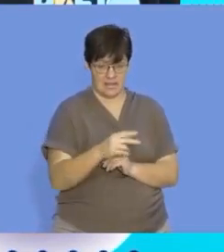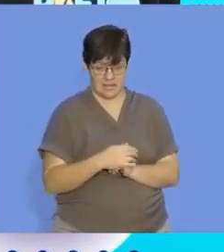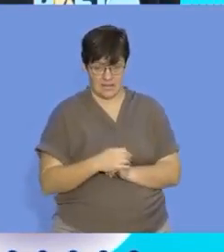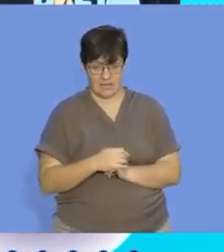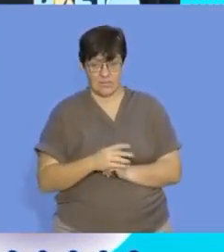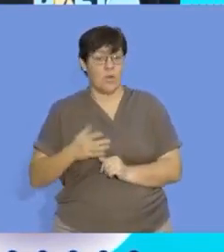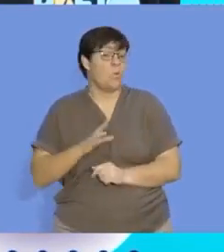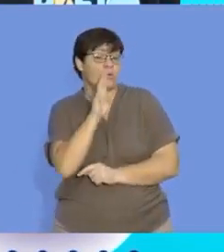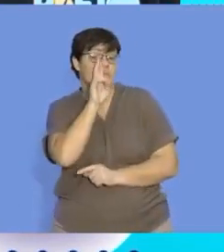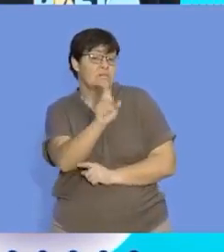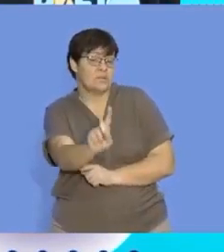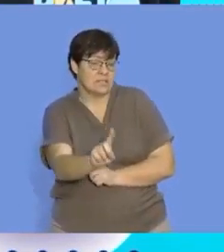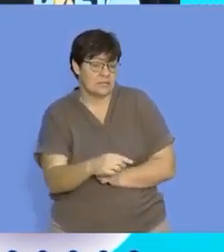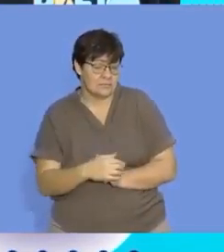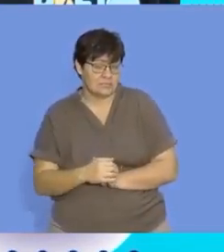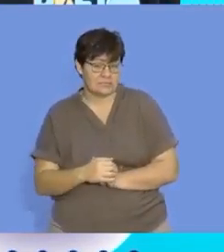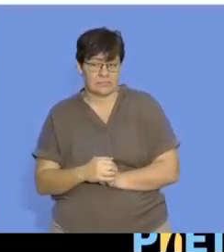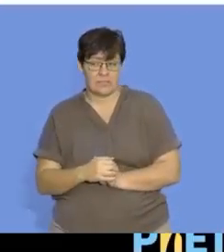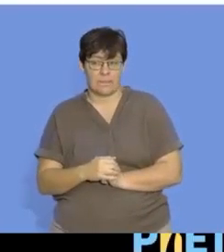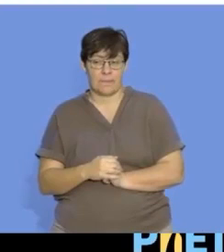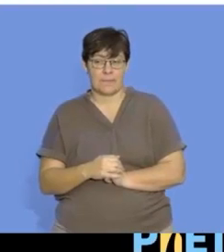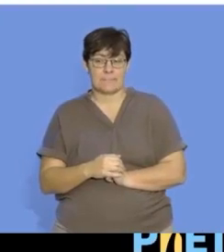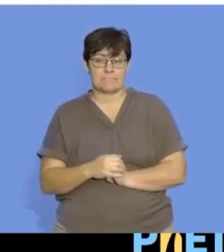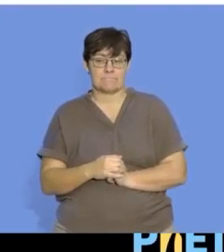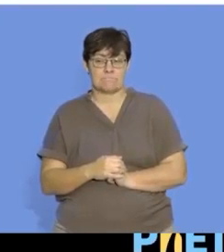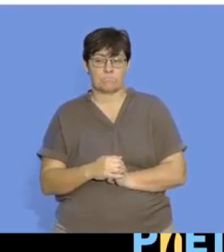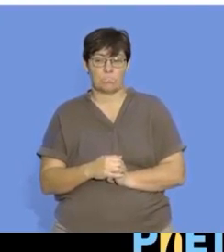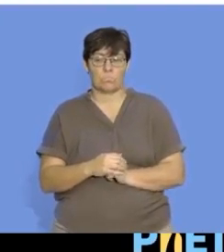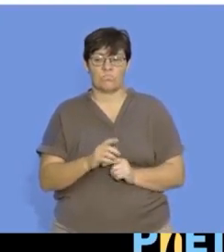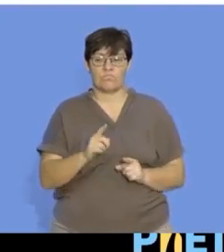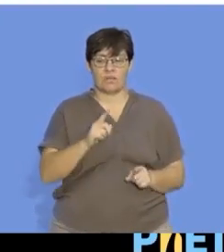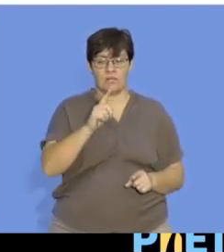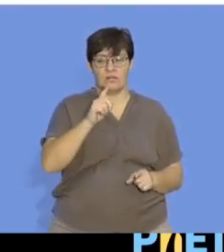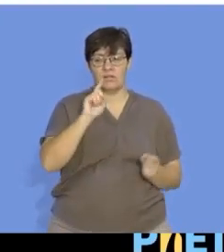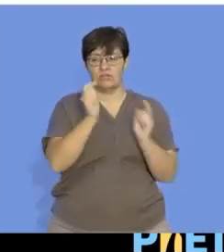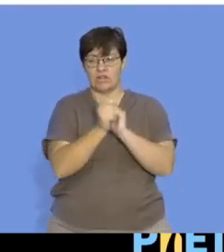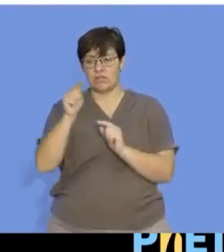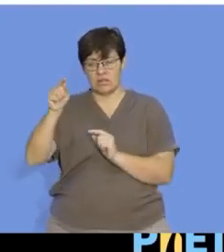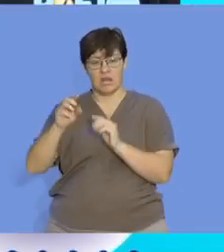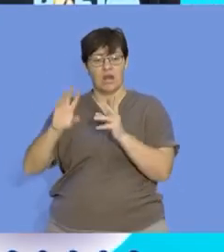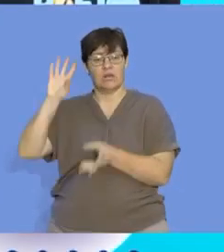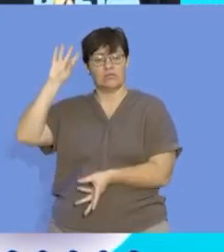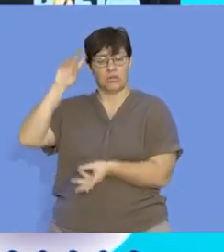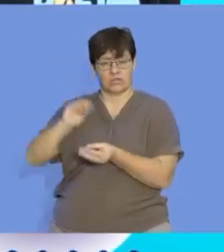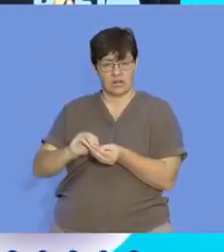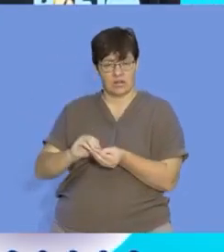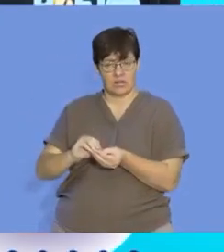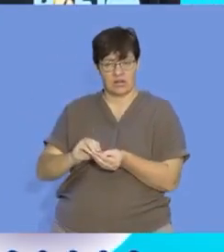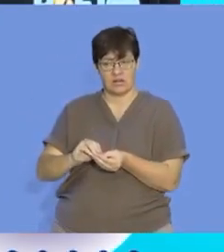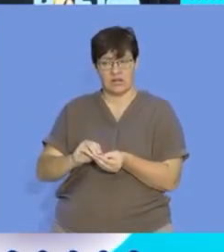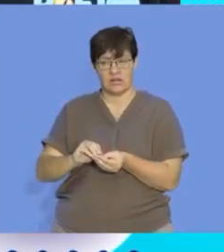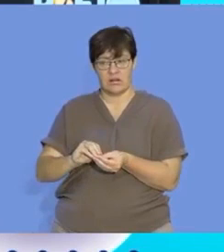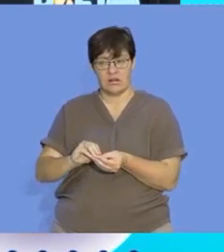see? And we'll do it on slow again. Is that when this changes, this total for potential,